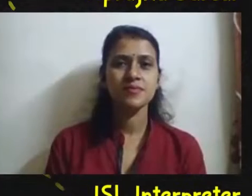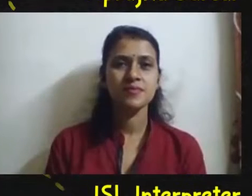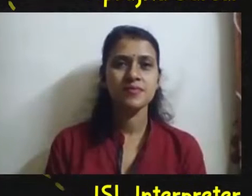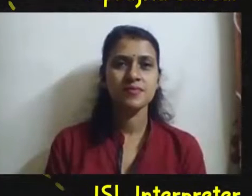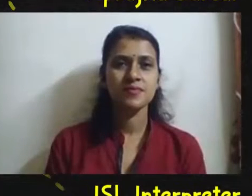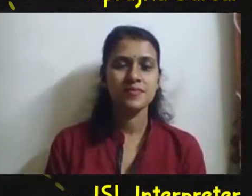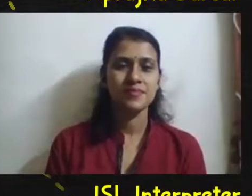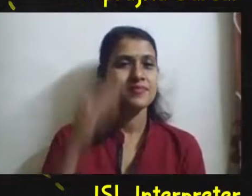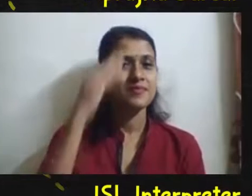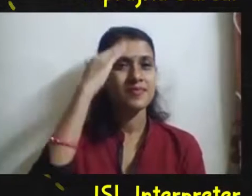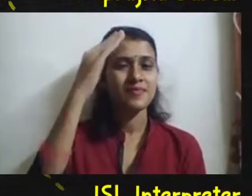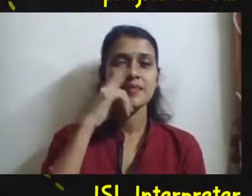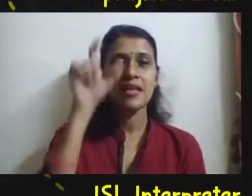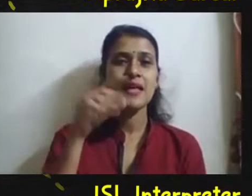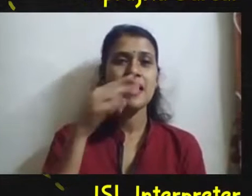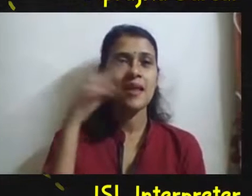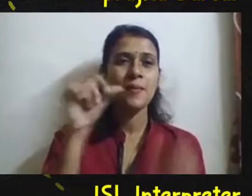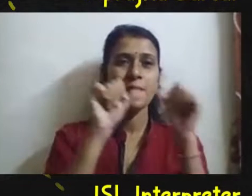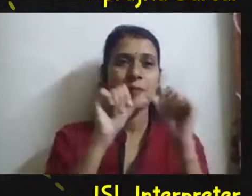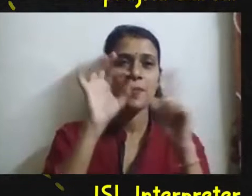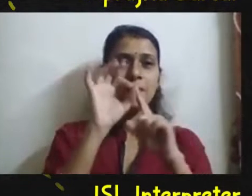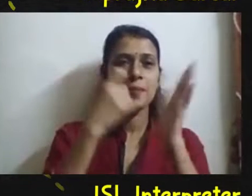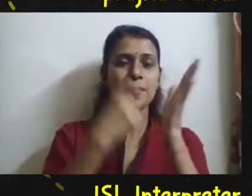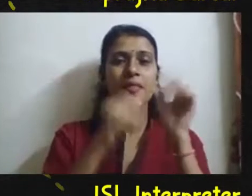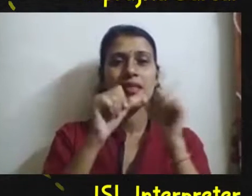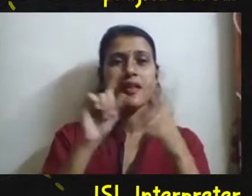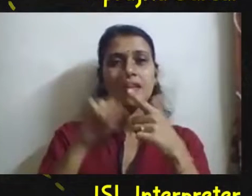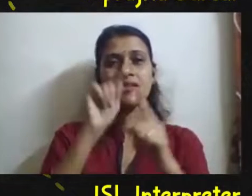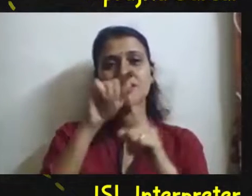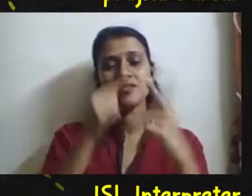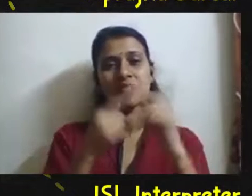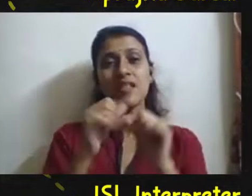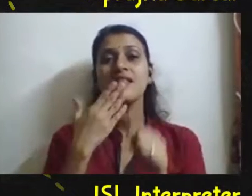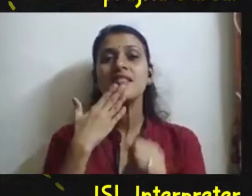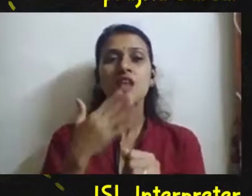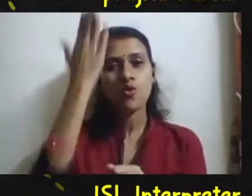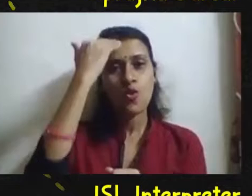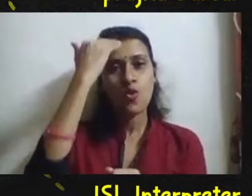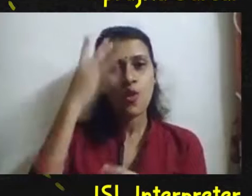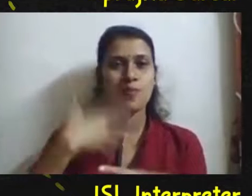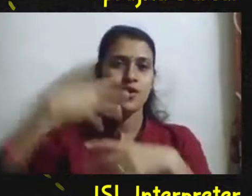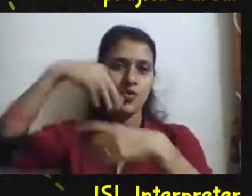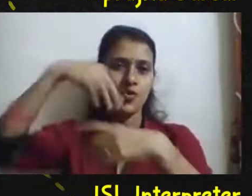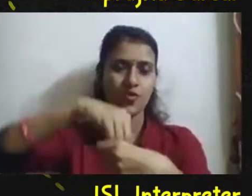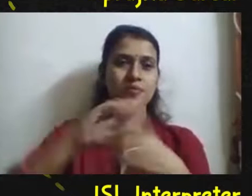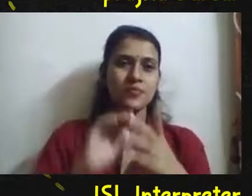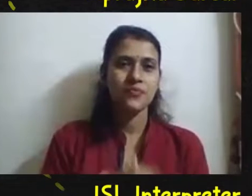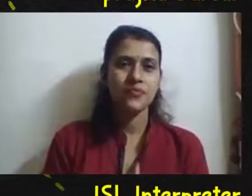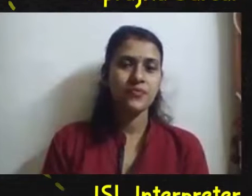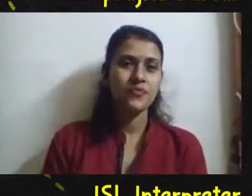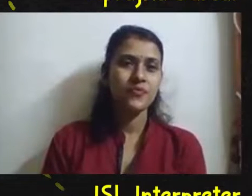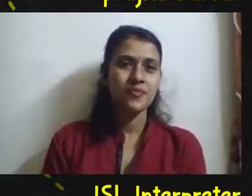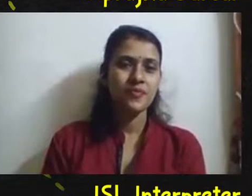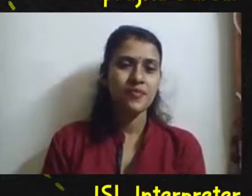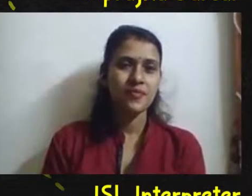Hi, I'm Aprajita, and thank you for getting me on board for this conference. And I'm going to go right into